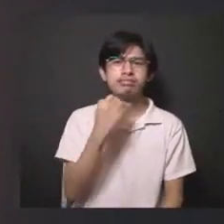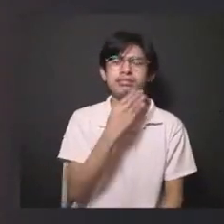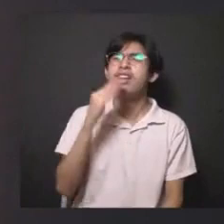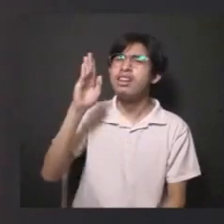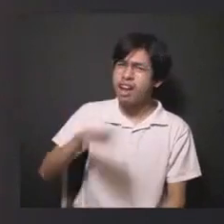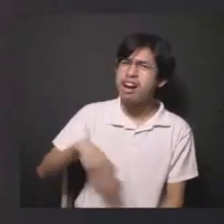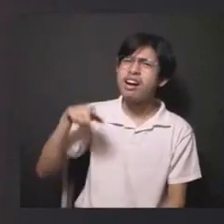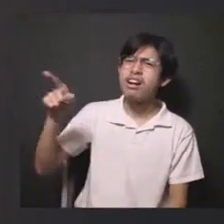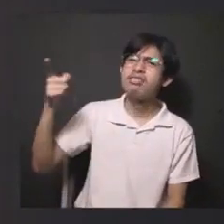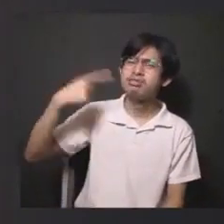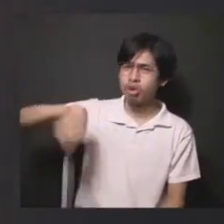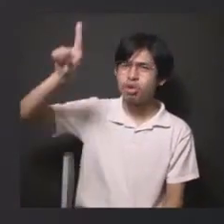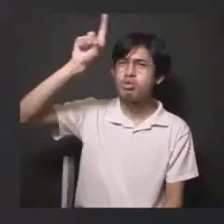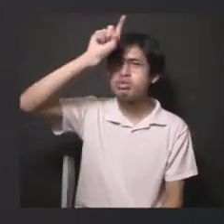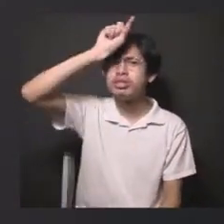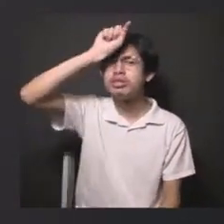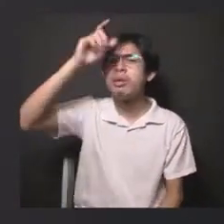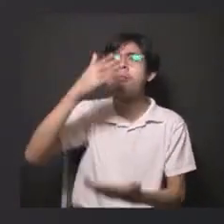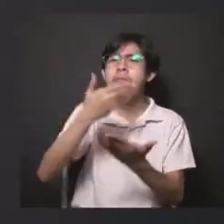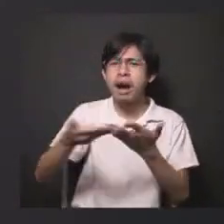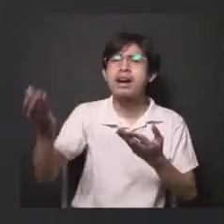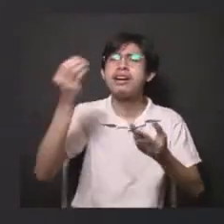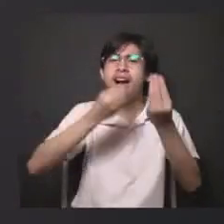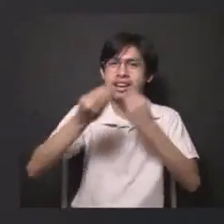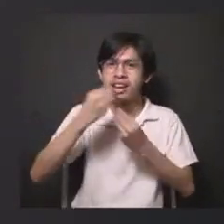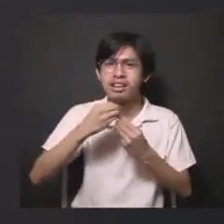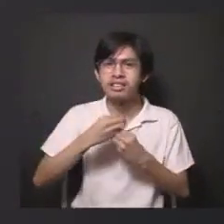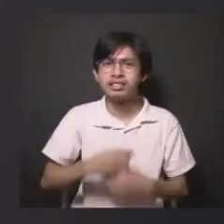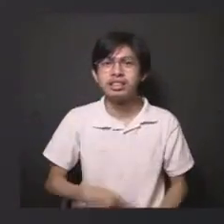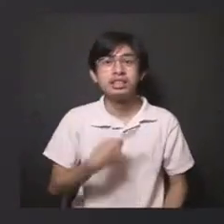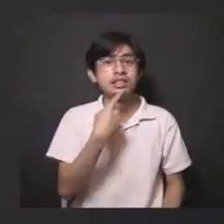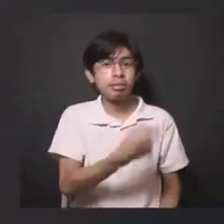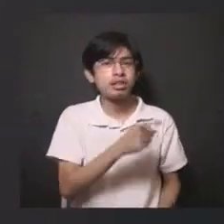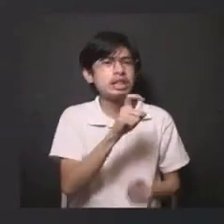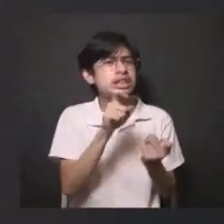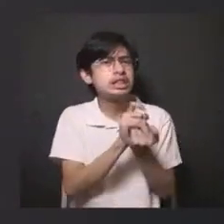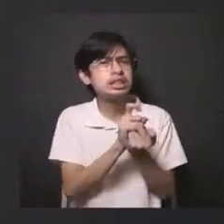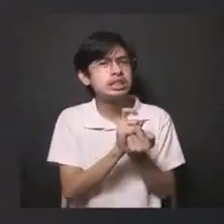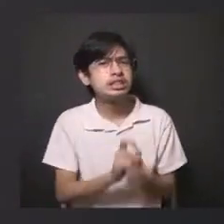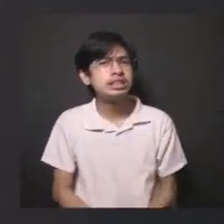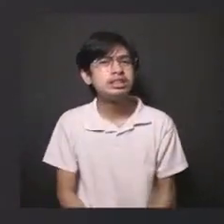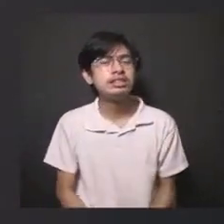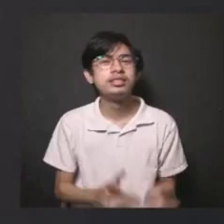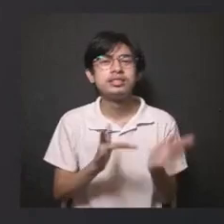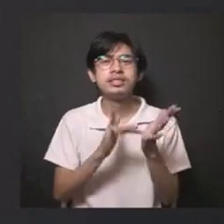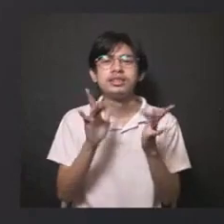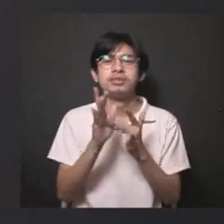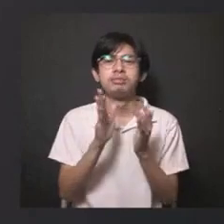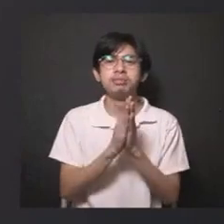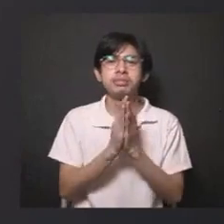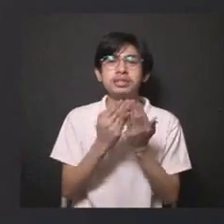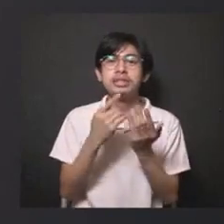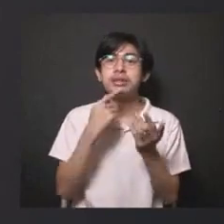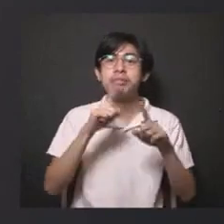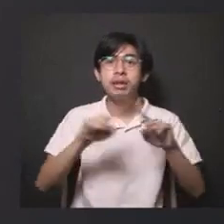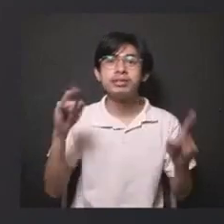very specific. It says that in verse 4 of chapter 42, but Jacob wouldn't let Joseph's younger brother Benjamin